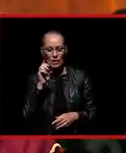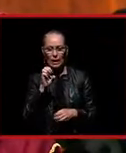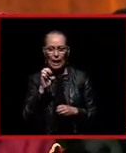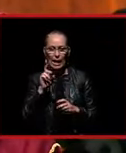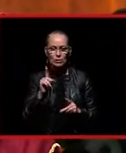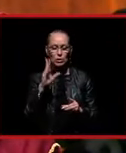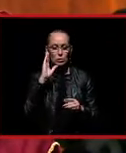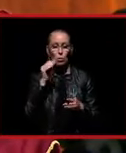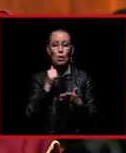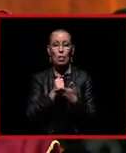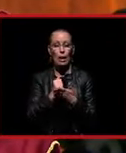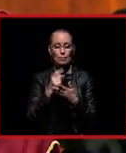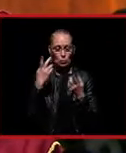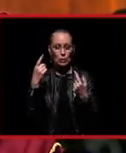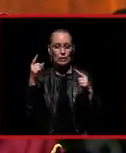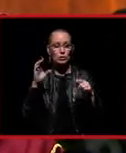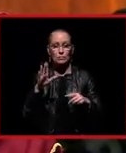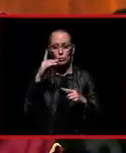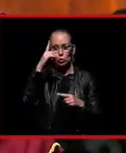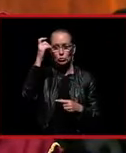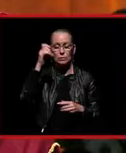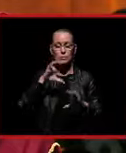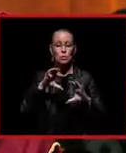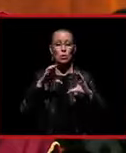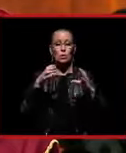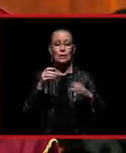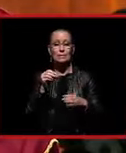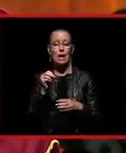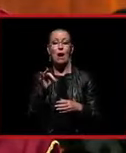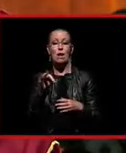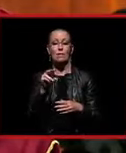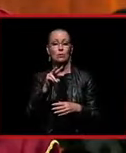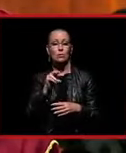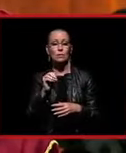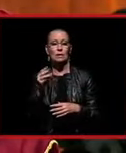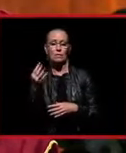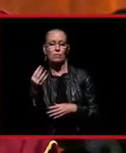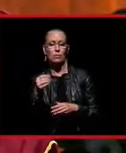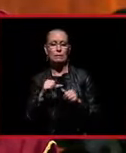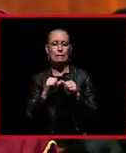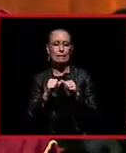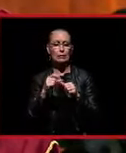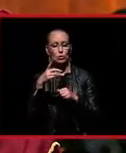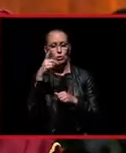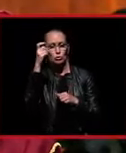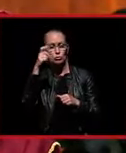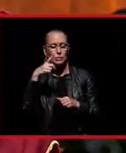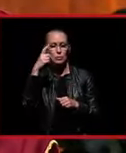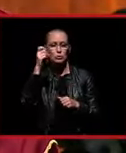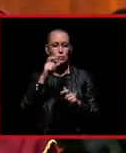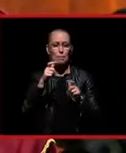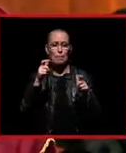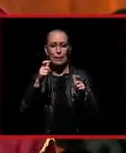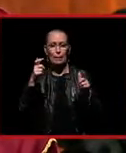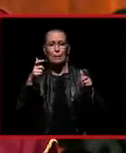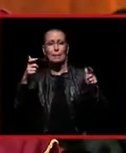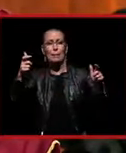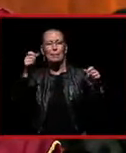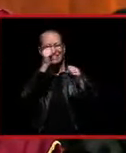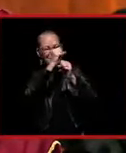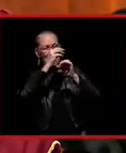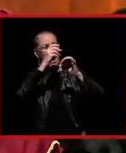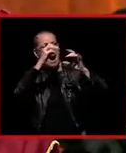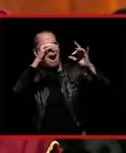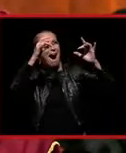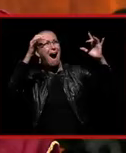reach your dreams. So class of 2014, continue to dream. Dream big, dream bigger, and never forget that each